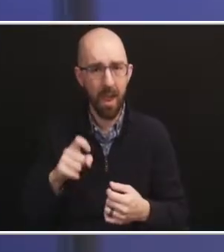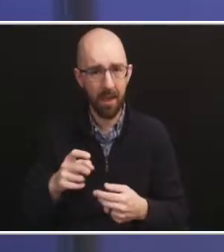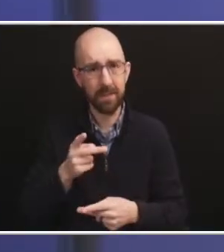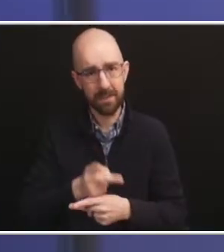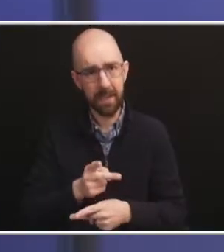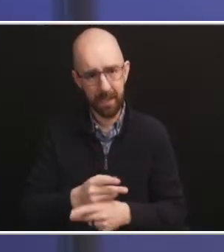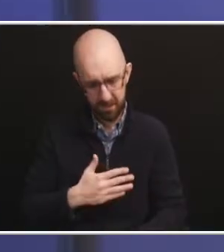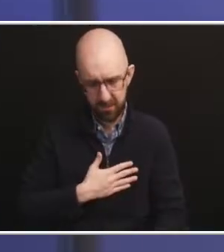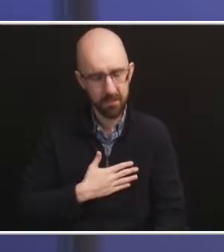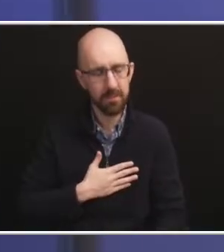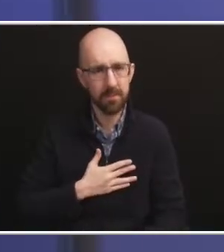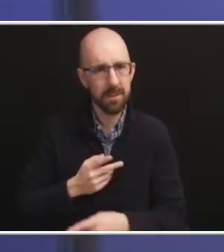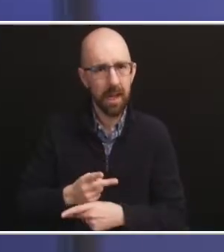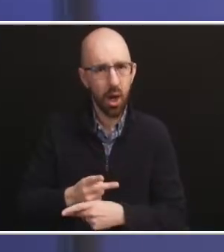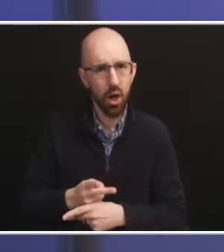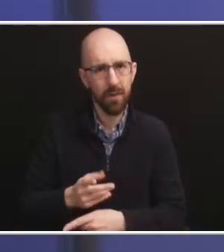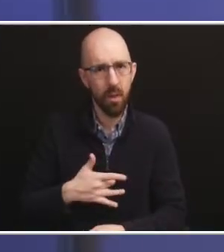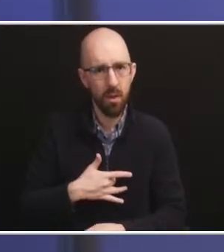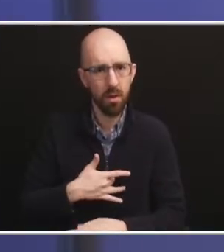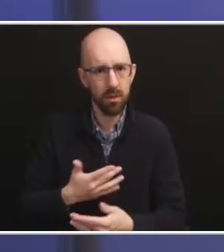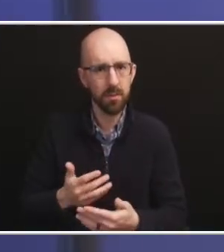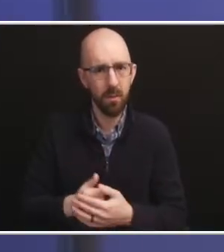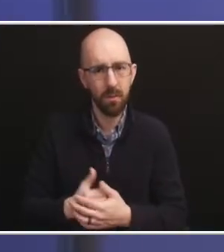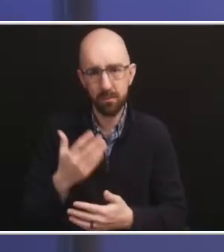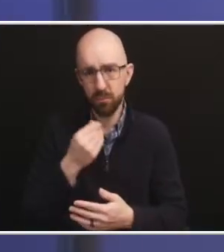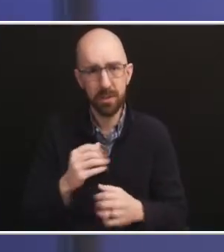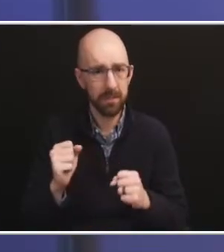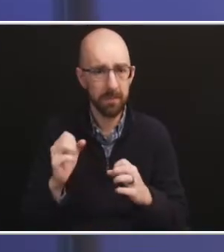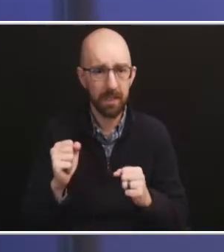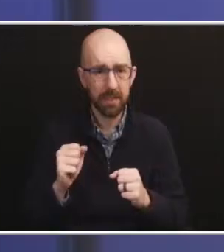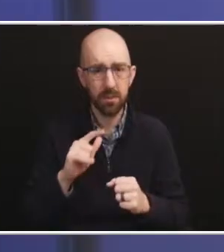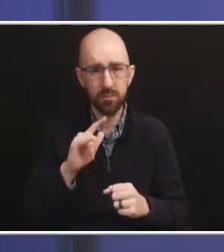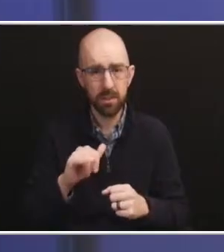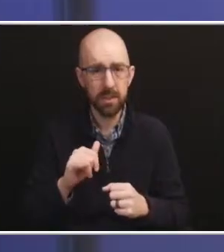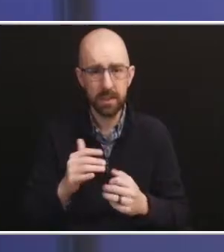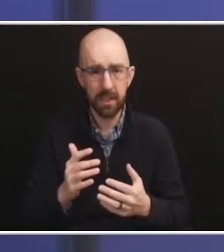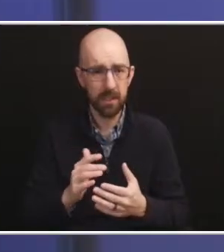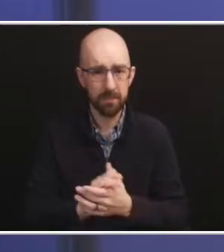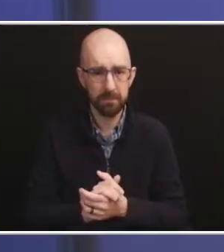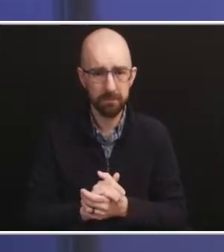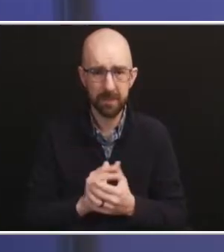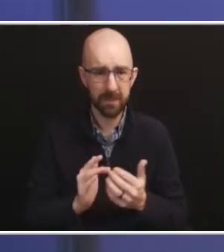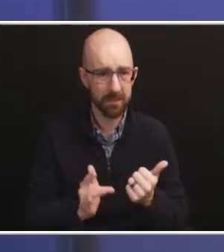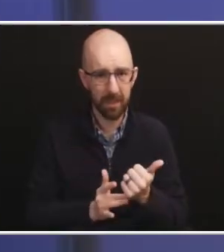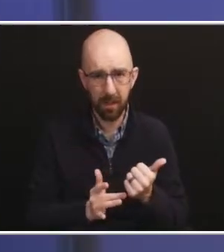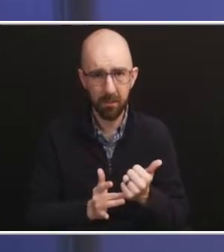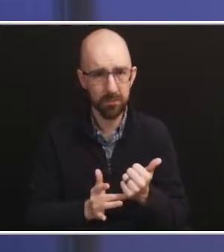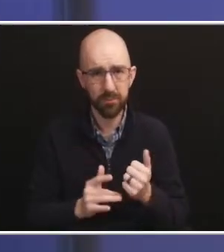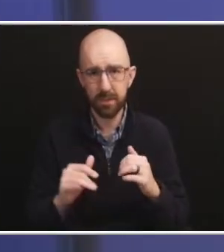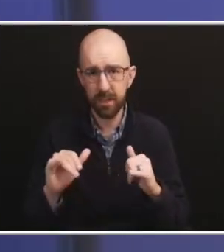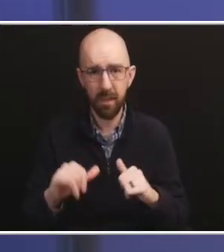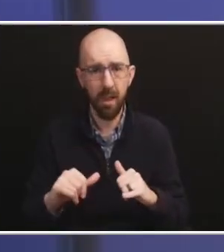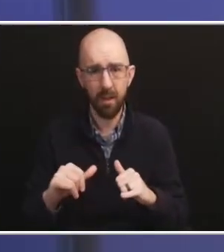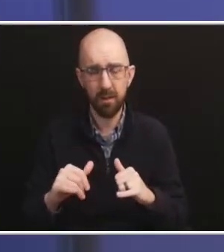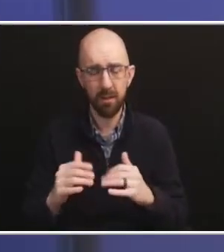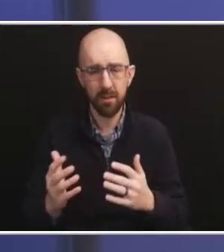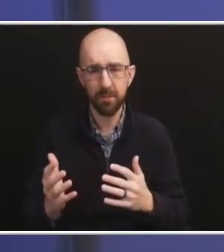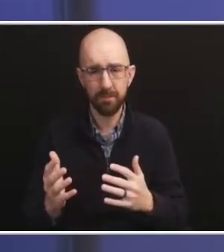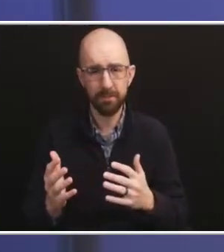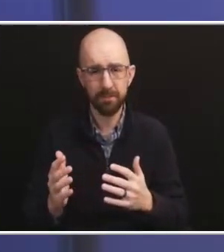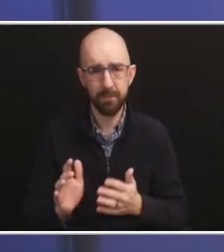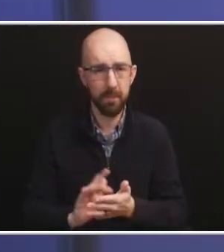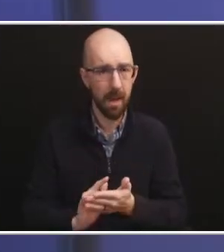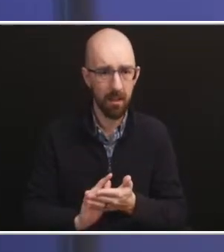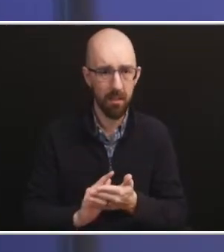So it was pretty amazing, really, you know. I mean, the technology that the medical